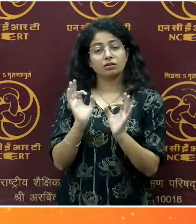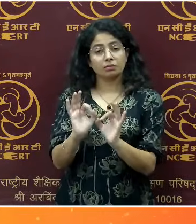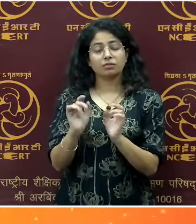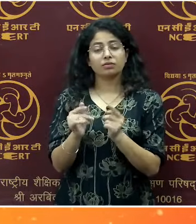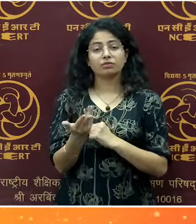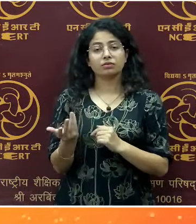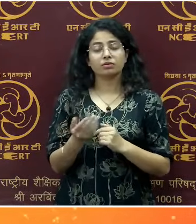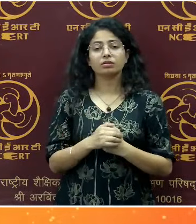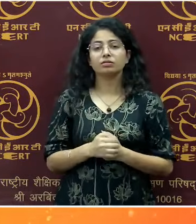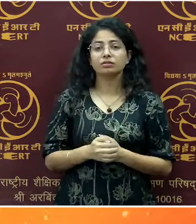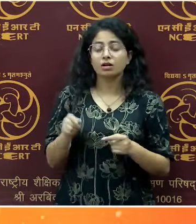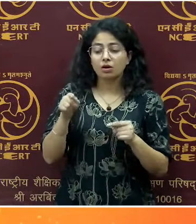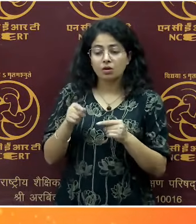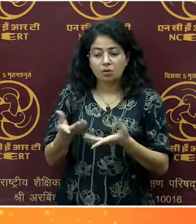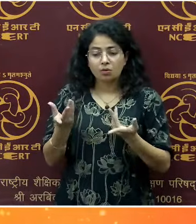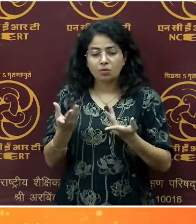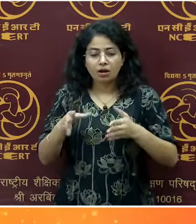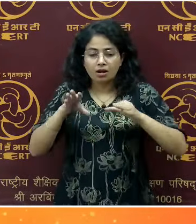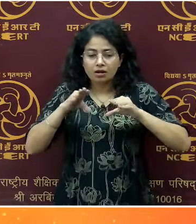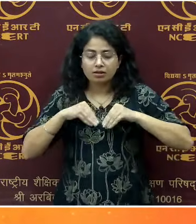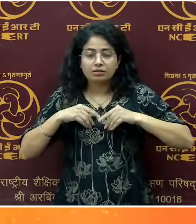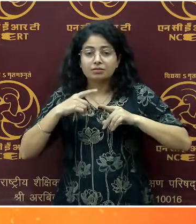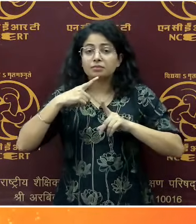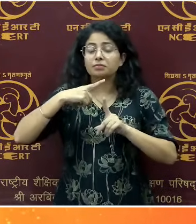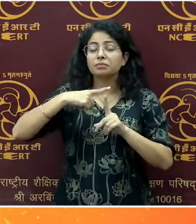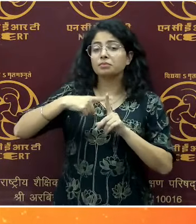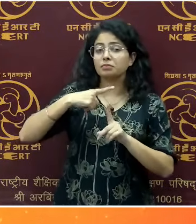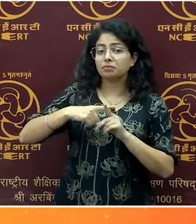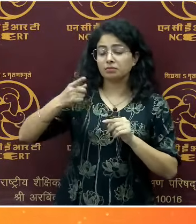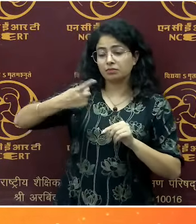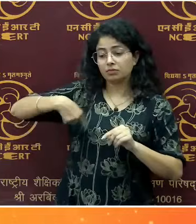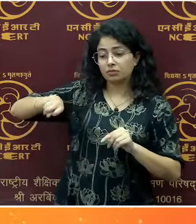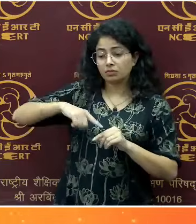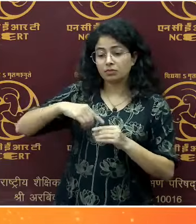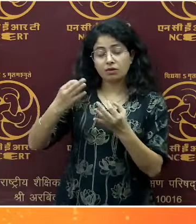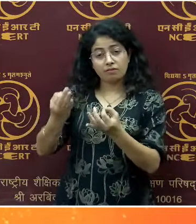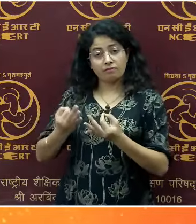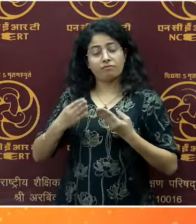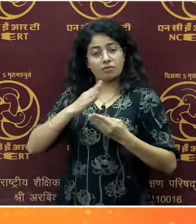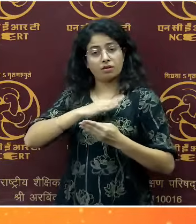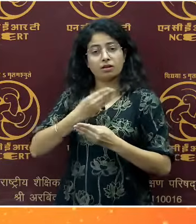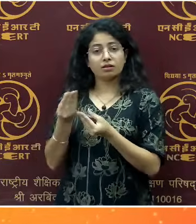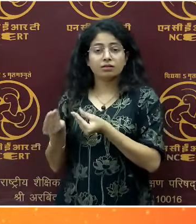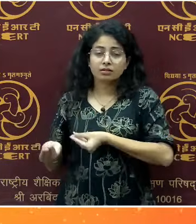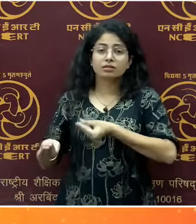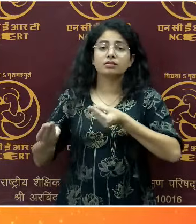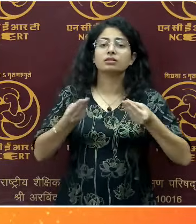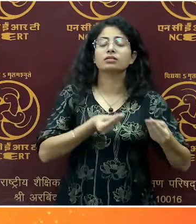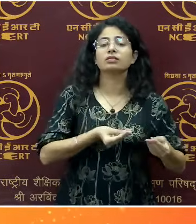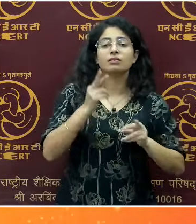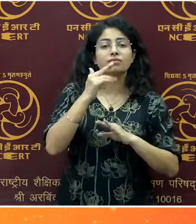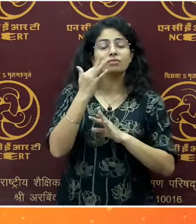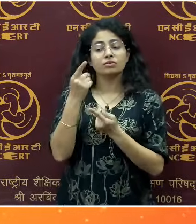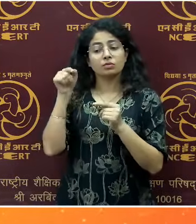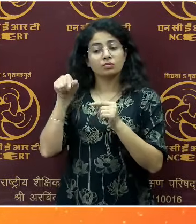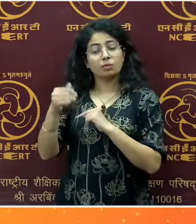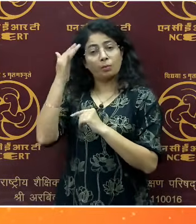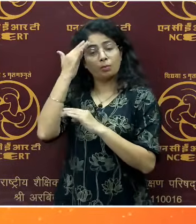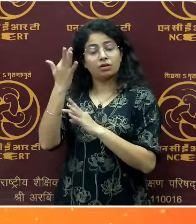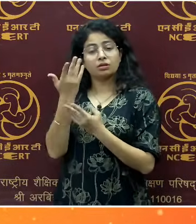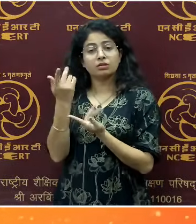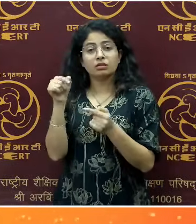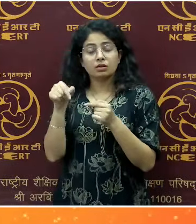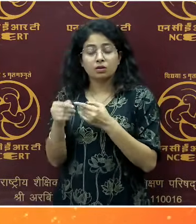story that they not only realized their mistake, but they also brought fresh leaves for the stag, because they knew that they had